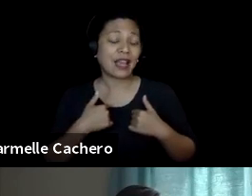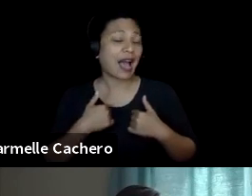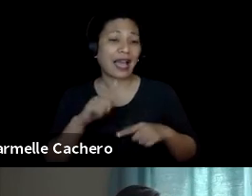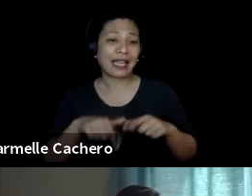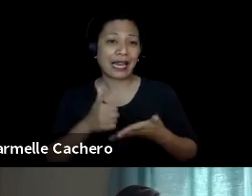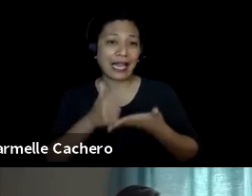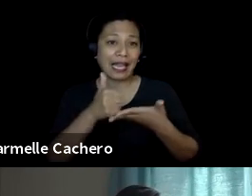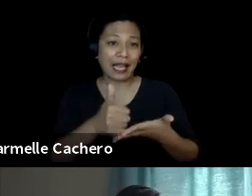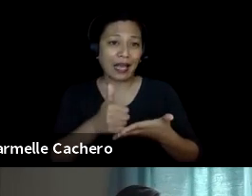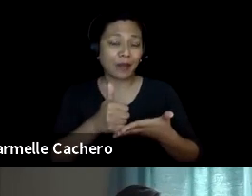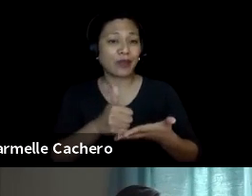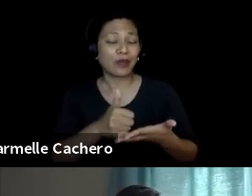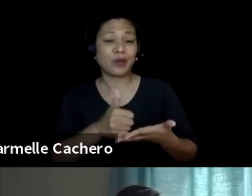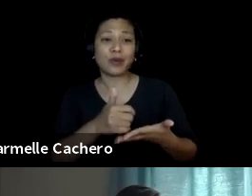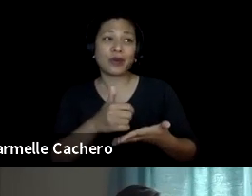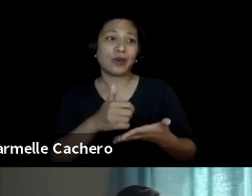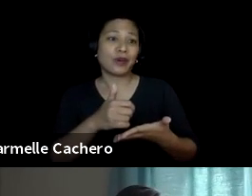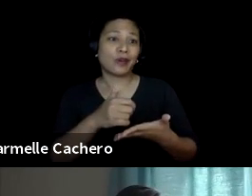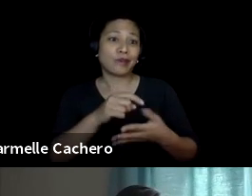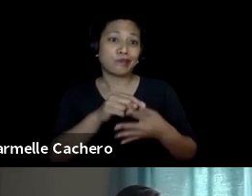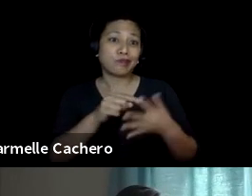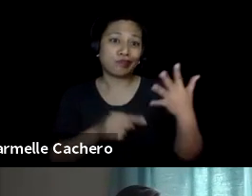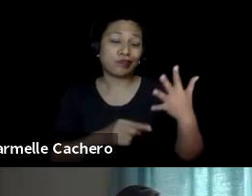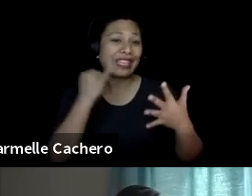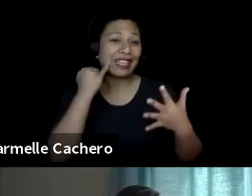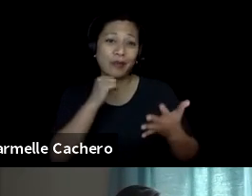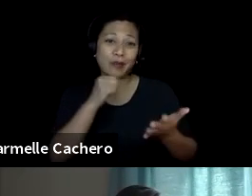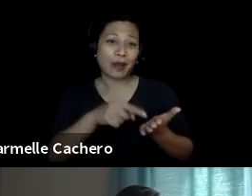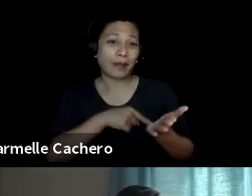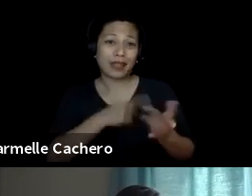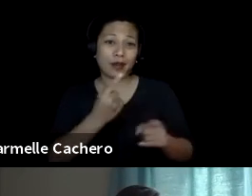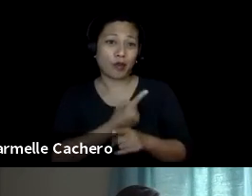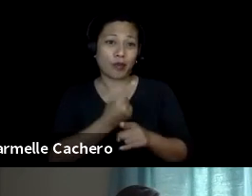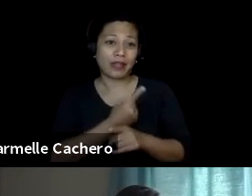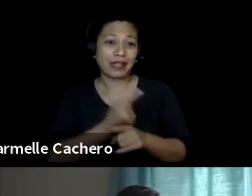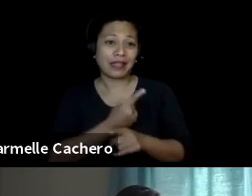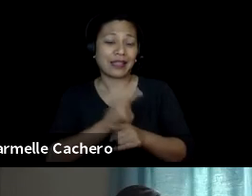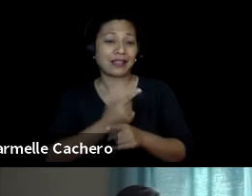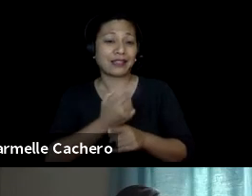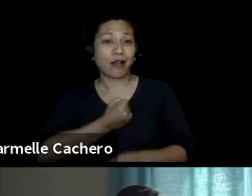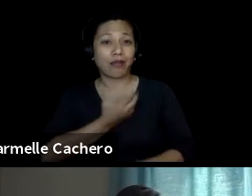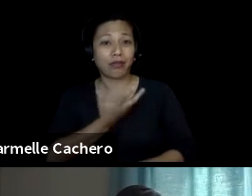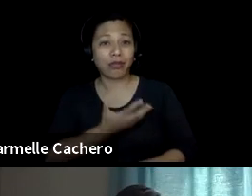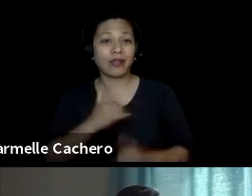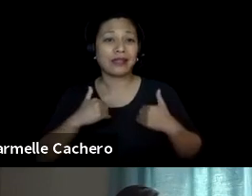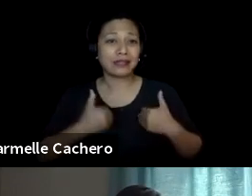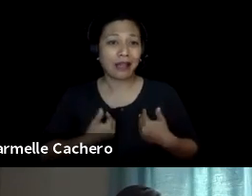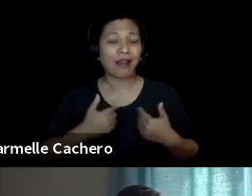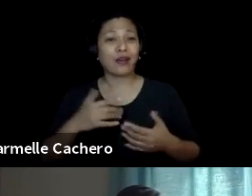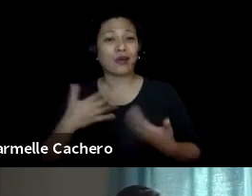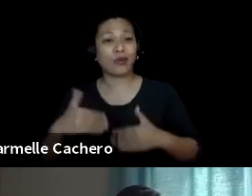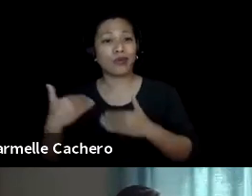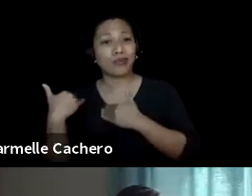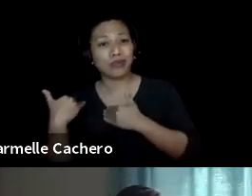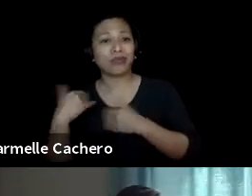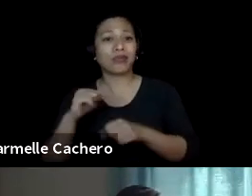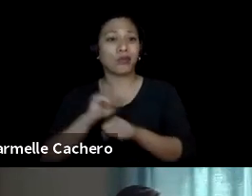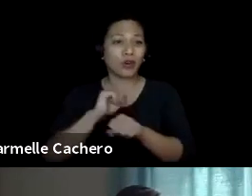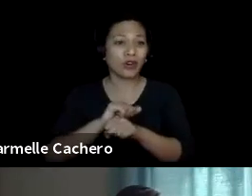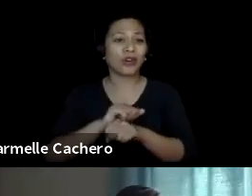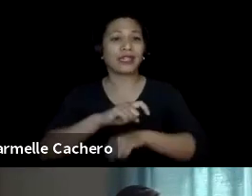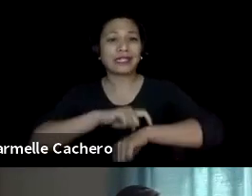in that capacity if I'm not compensated appropriately, because I like, this is labor, this is time, this